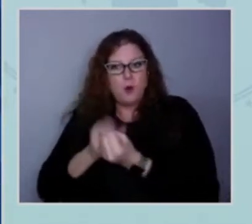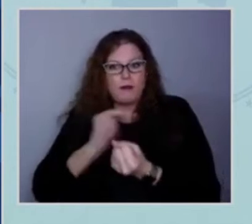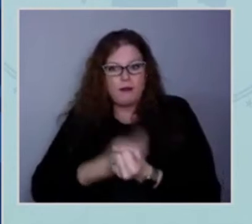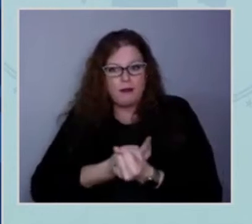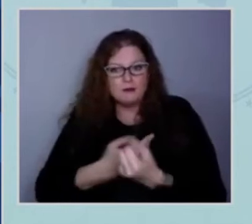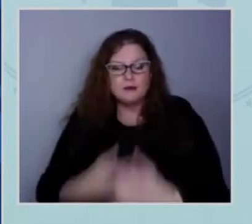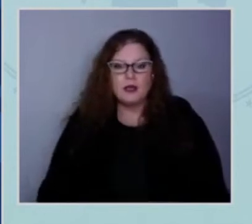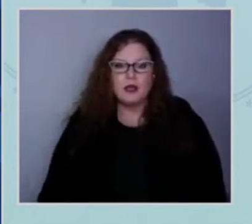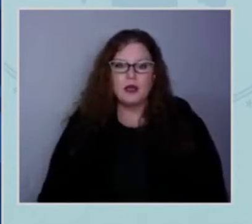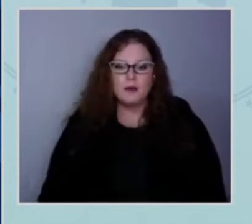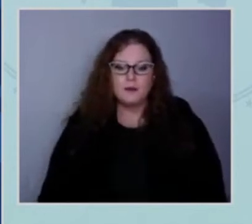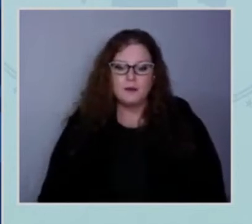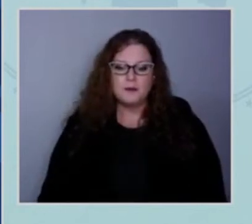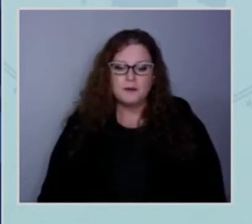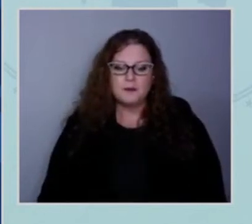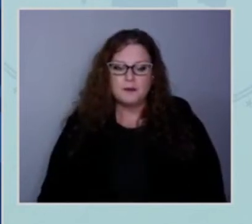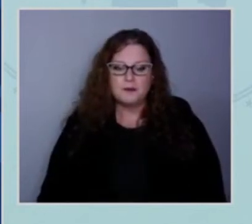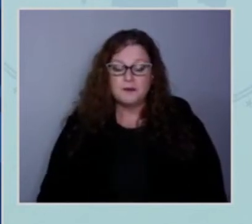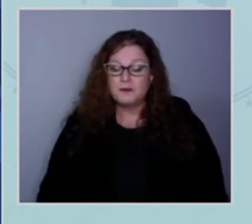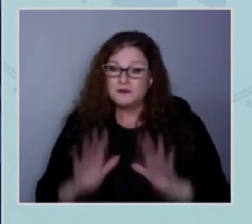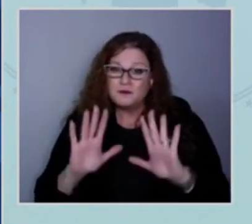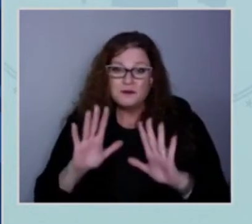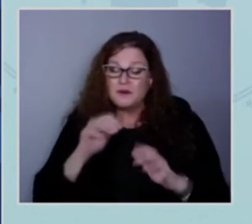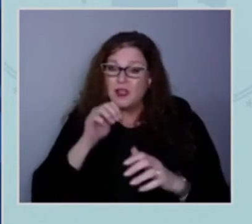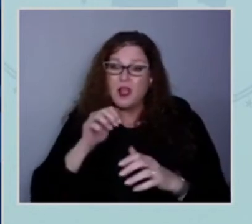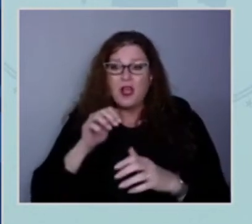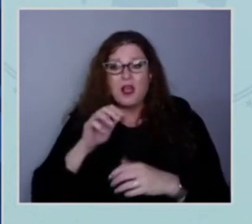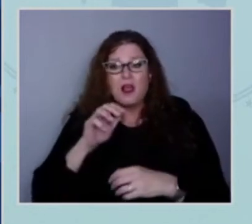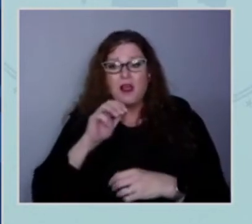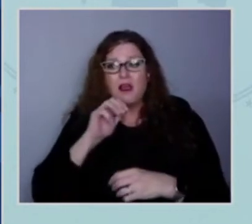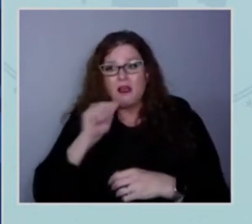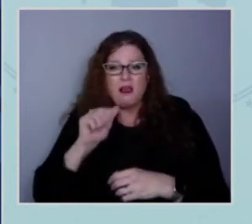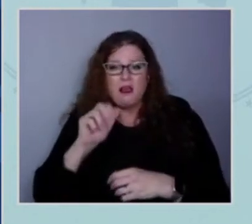of information and staying by us.